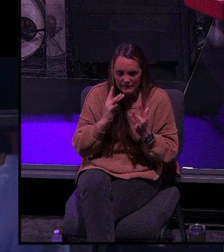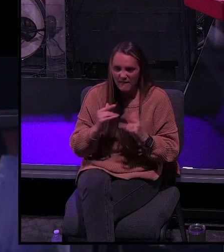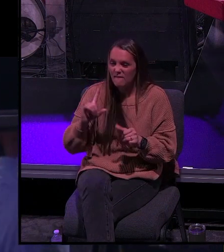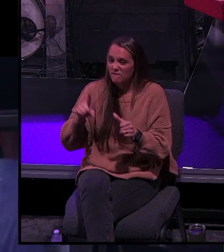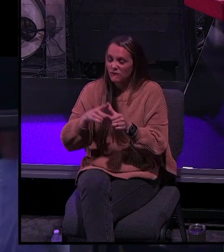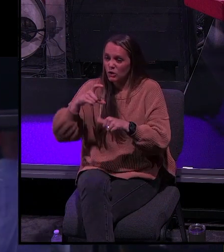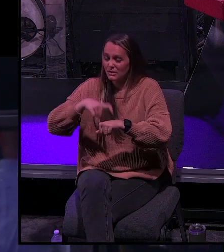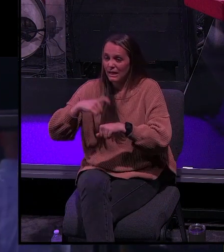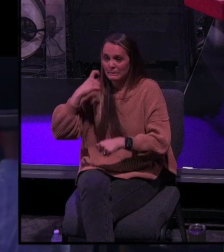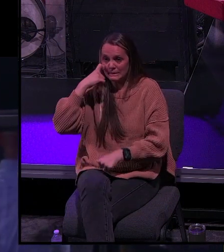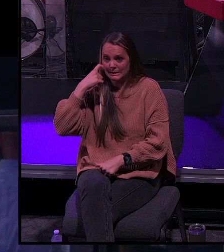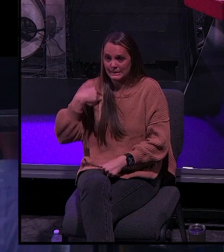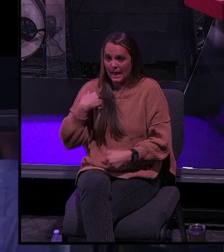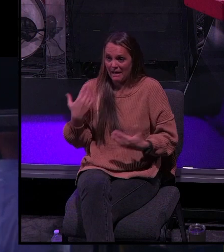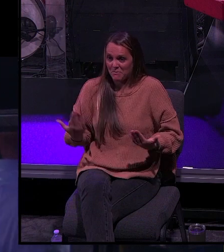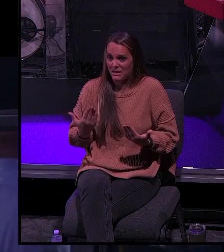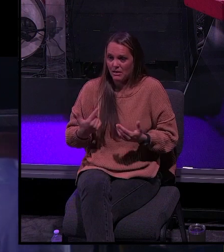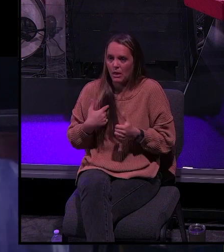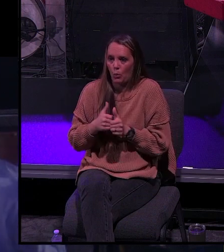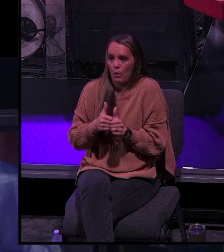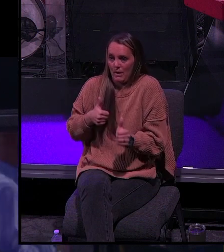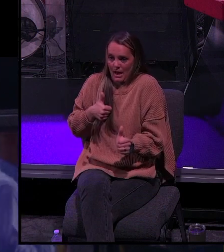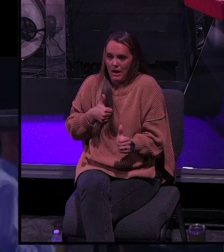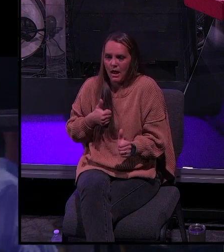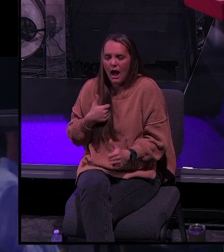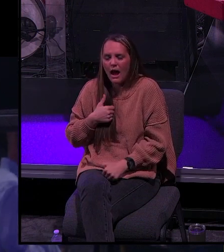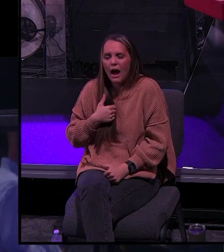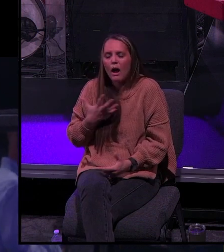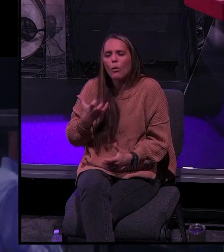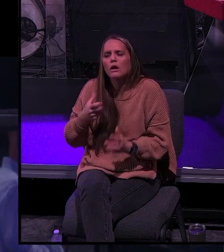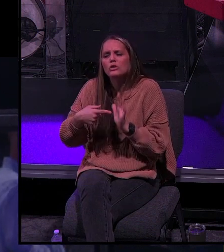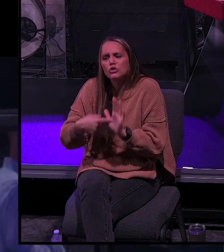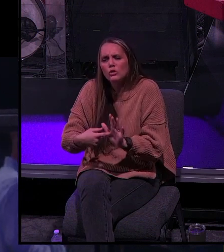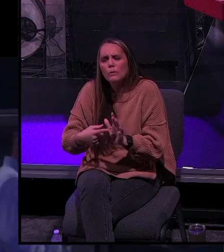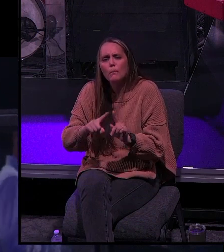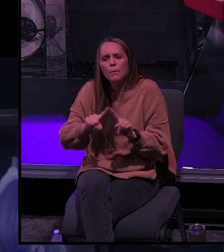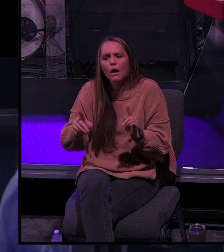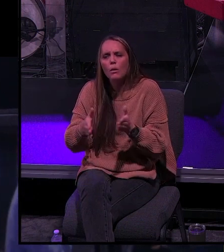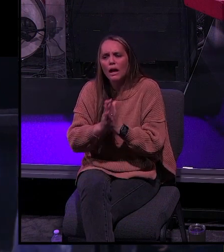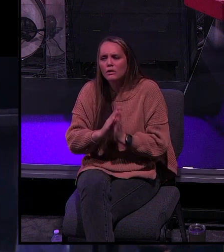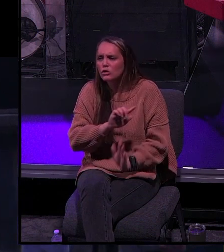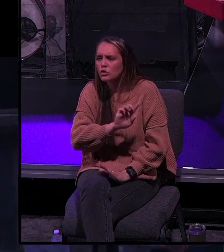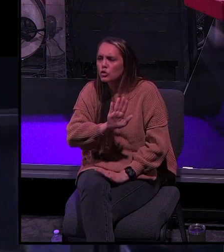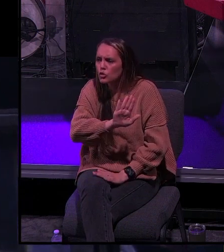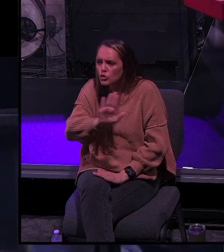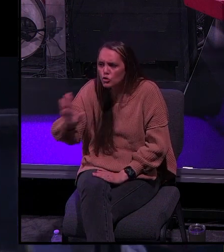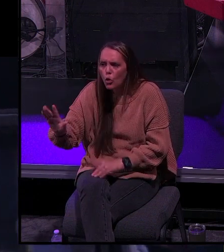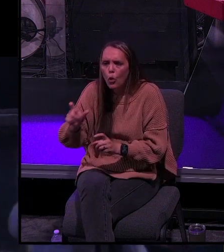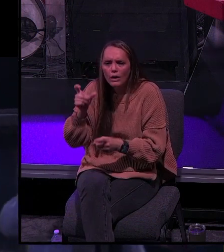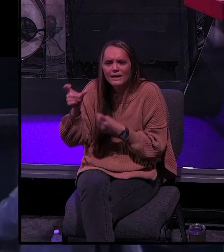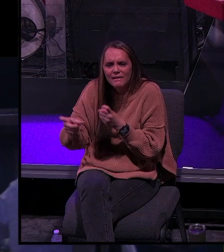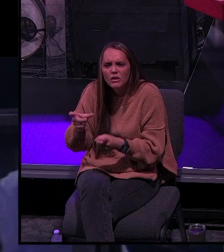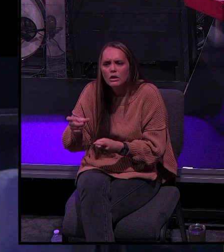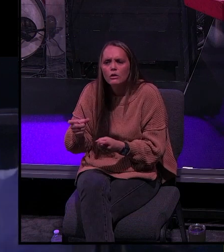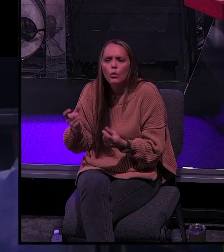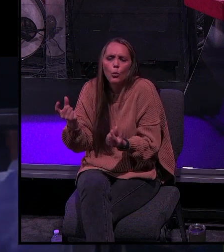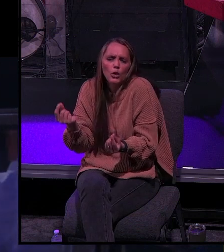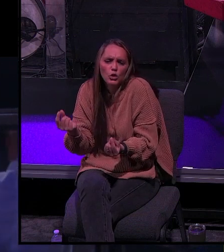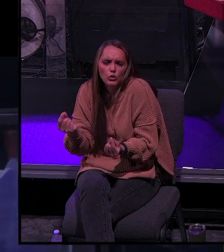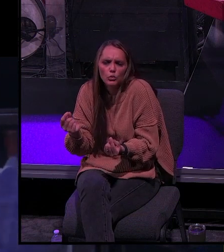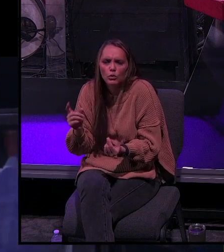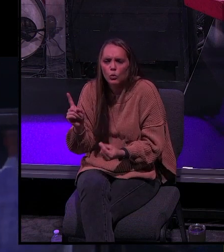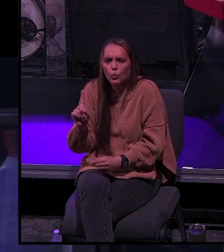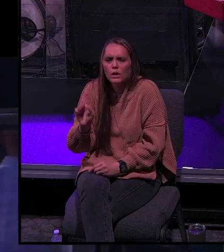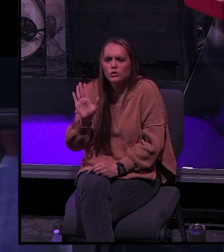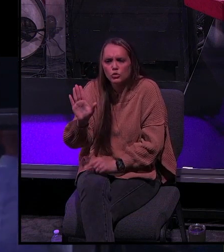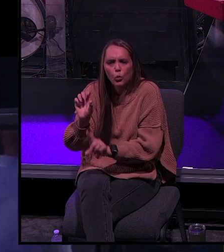point that out to you, and I just want to ask you, where are you in your giving? Yesterday was college football. I watch a lot of college football, and we have the